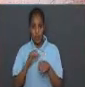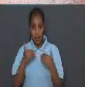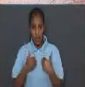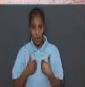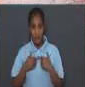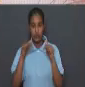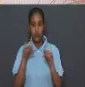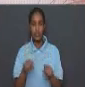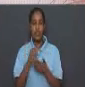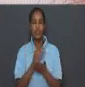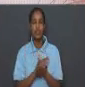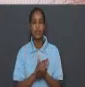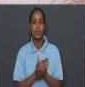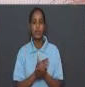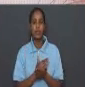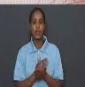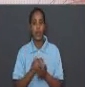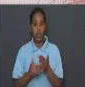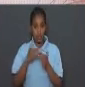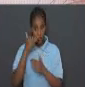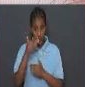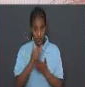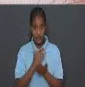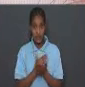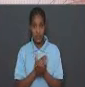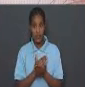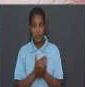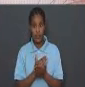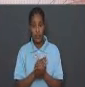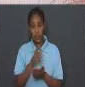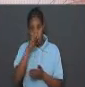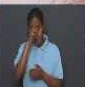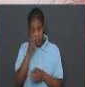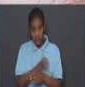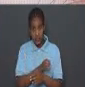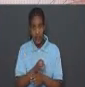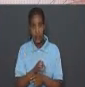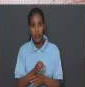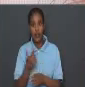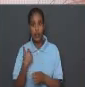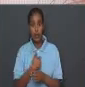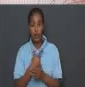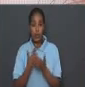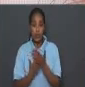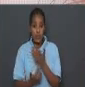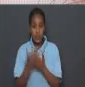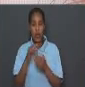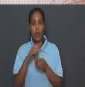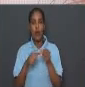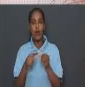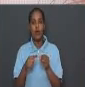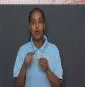This is all the time we have for today's lesson. In our next lesson of voltaic cells, we